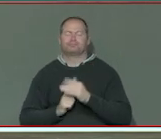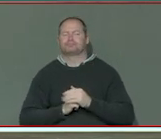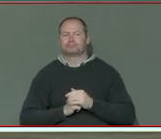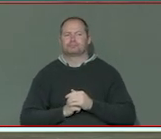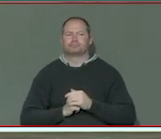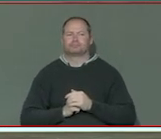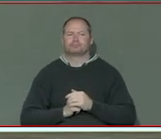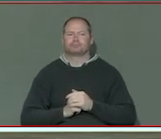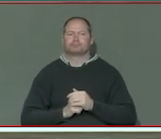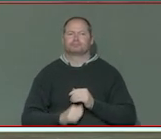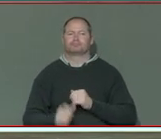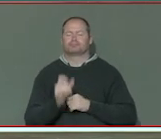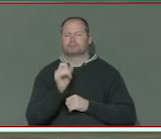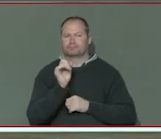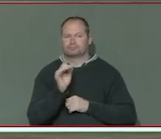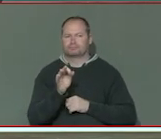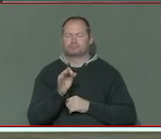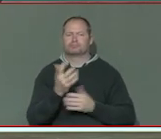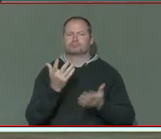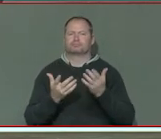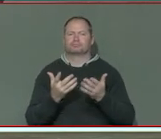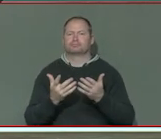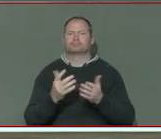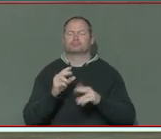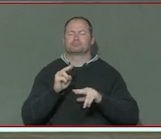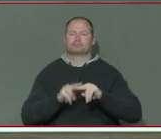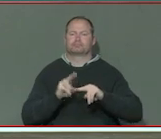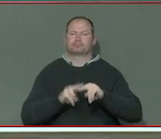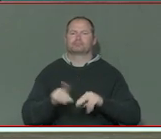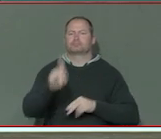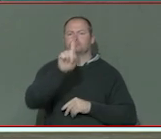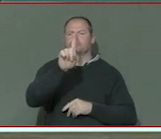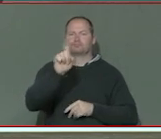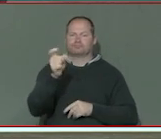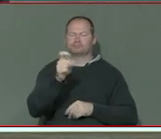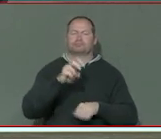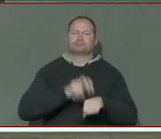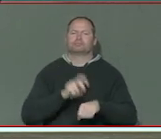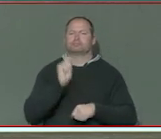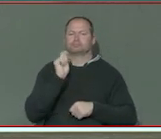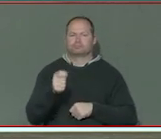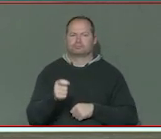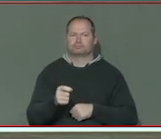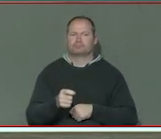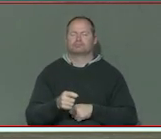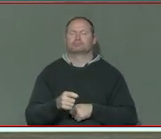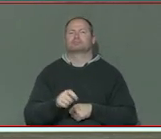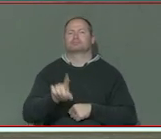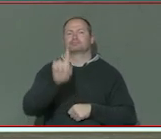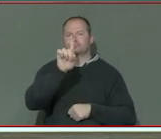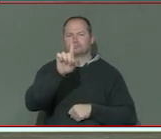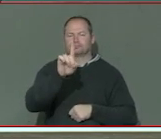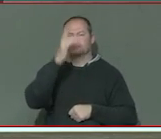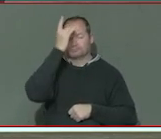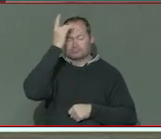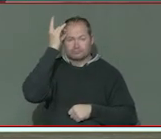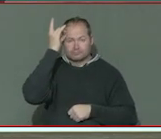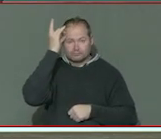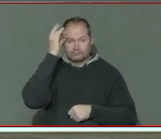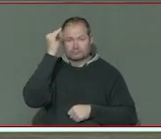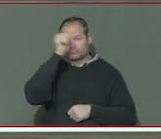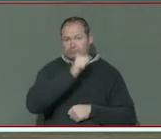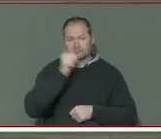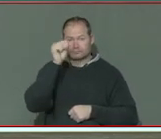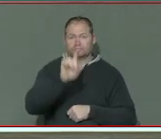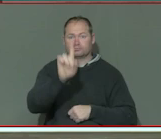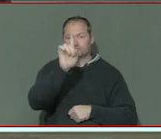owes you 1,000 rand for February, 1,000 rand for March, and 1,000 rand for April. So that means in